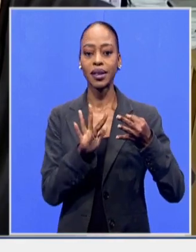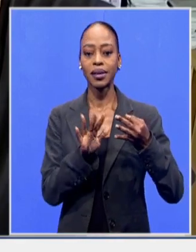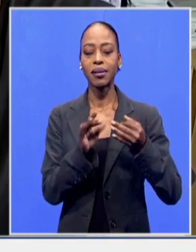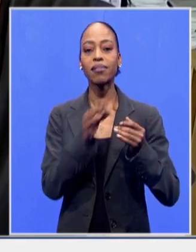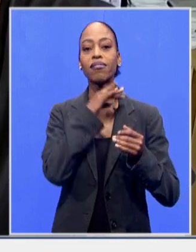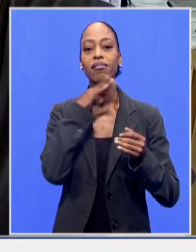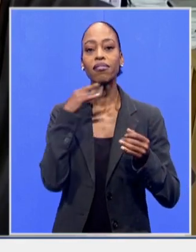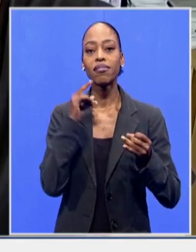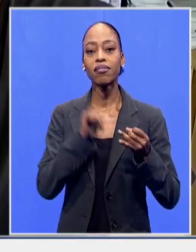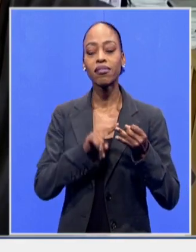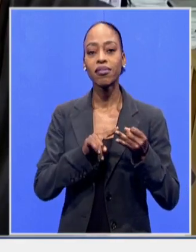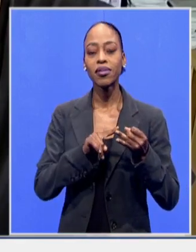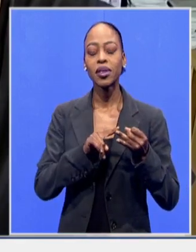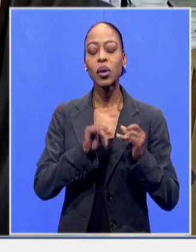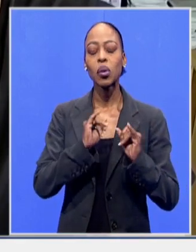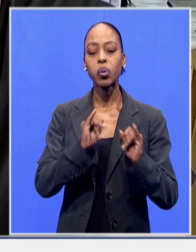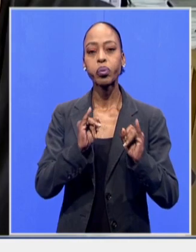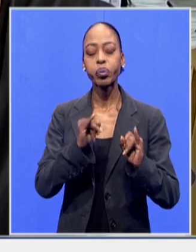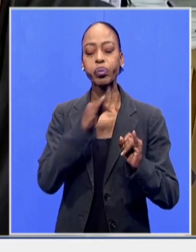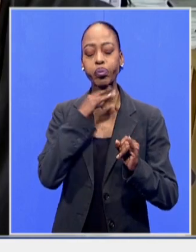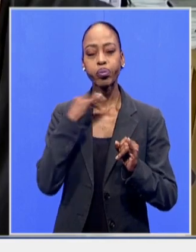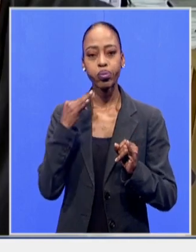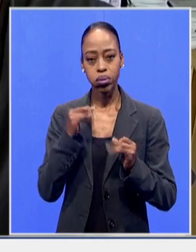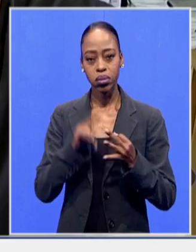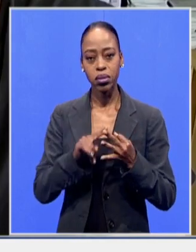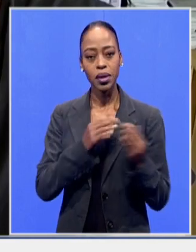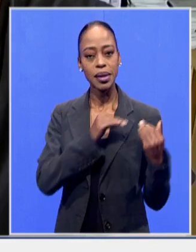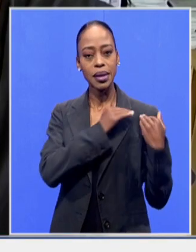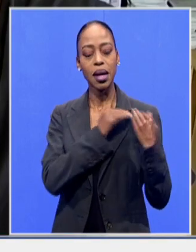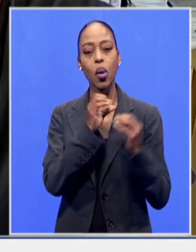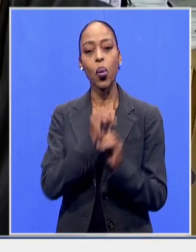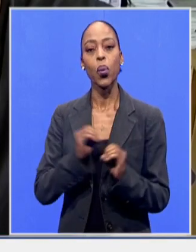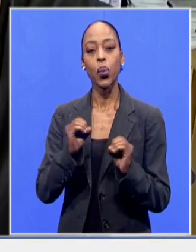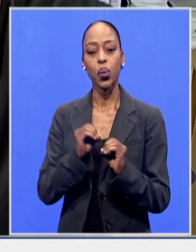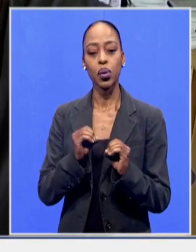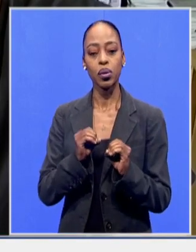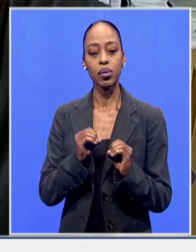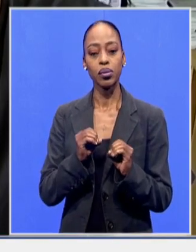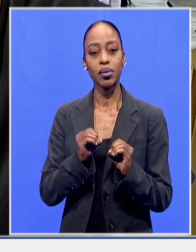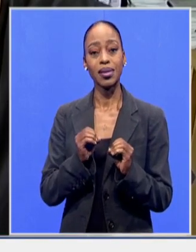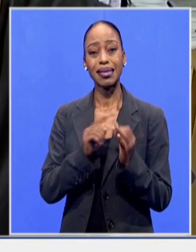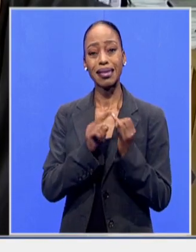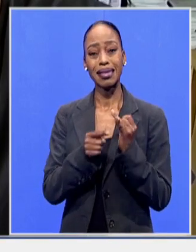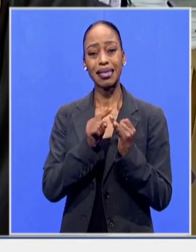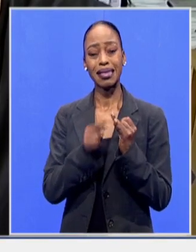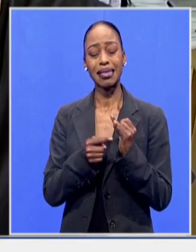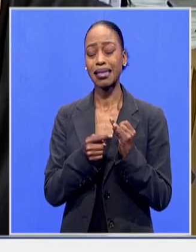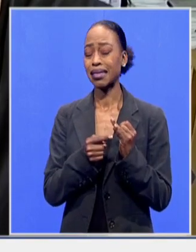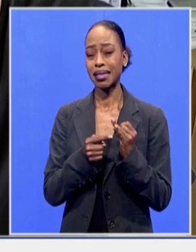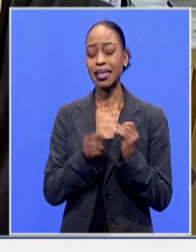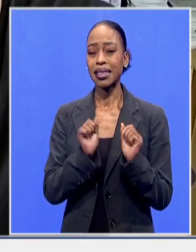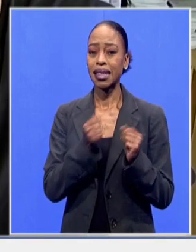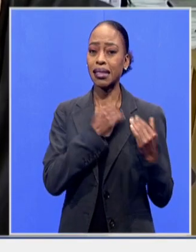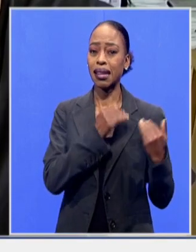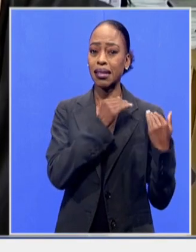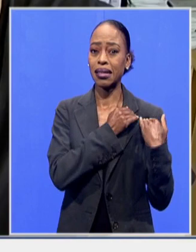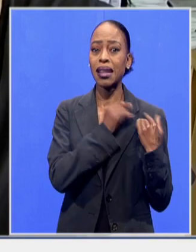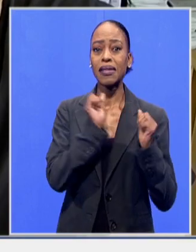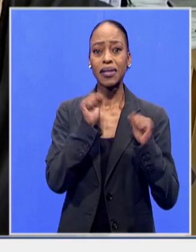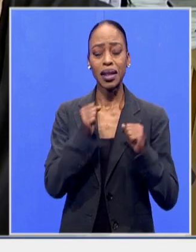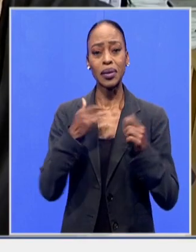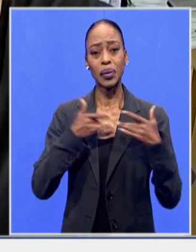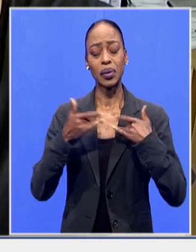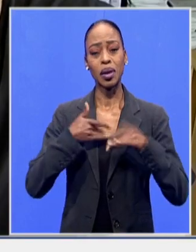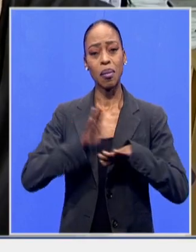dirty, filthy, and unsafe. I mean, those are dirty and filthy are 2 very concerning words. I mean, unsafe, obviously, without doubt there.